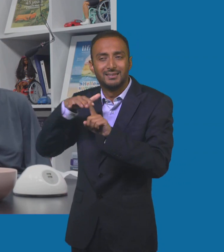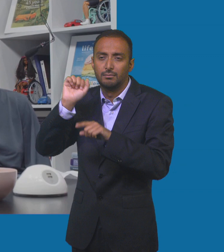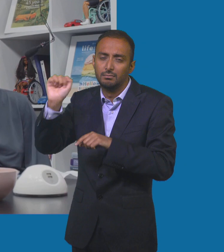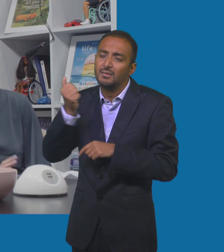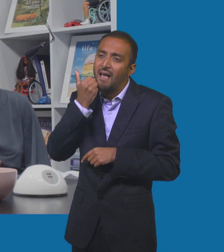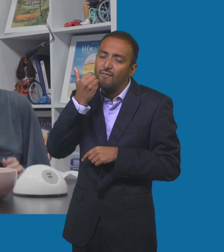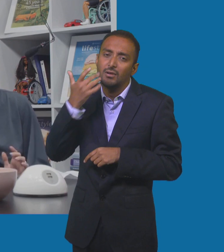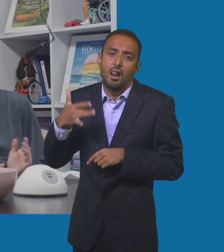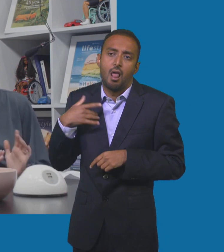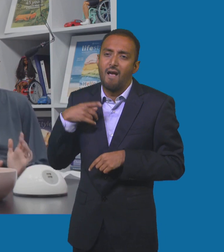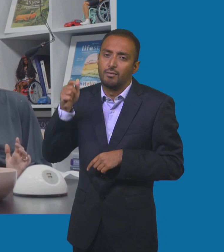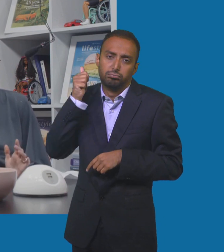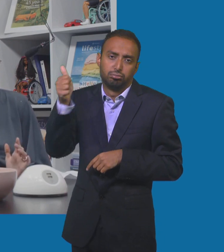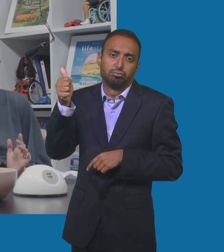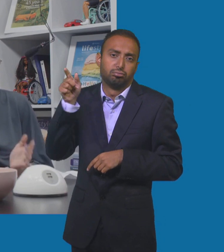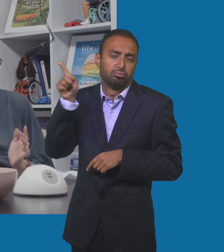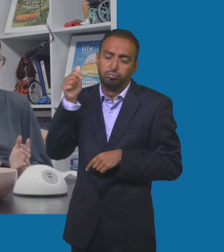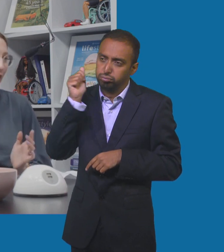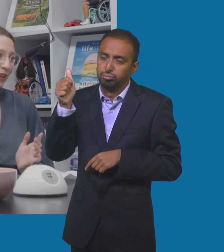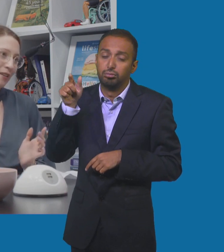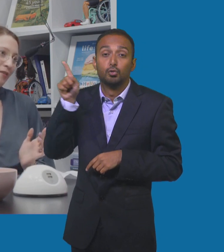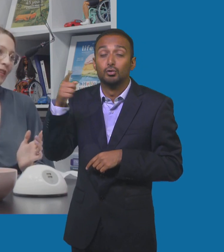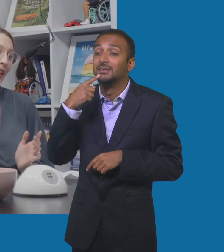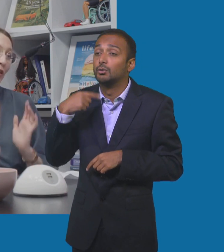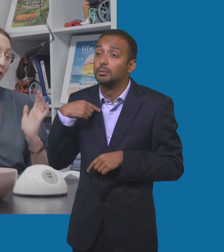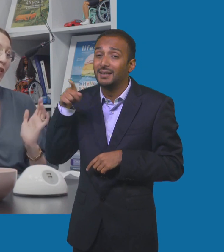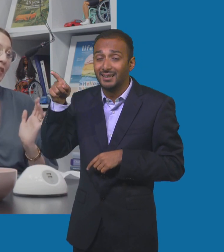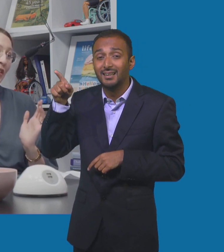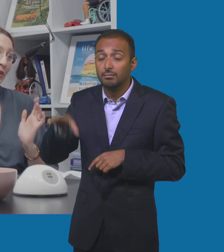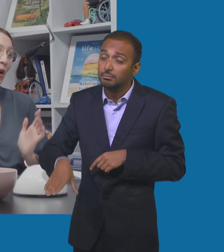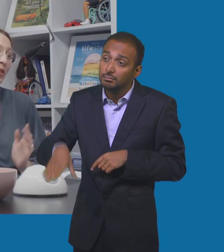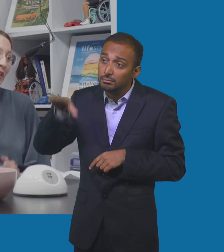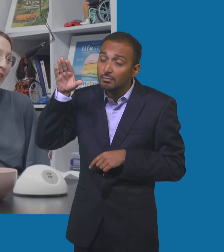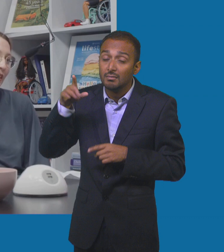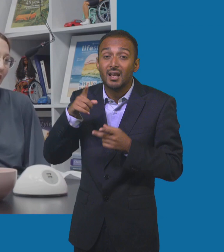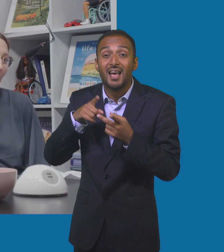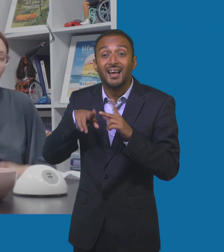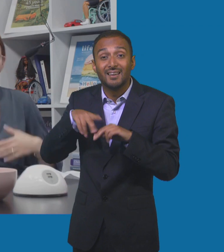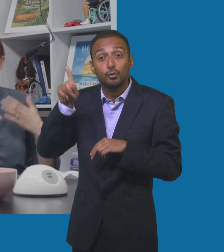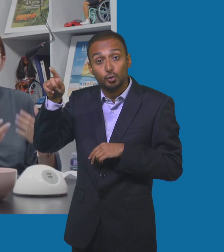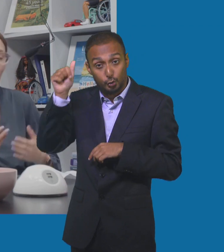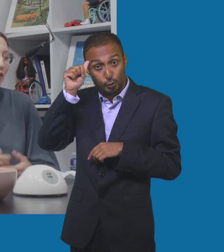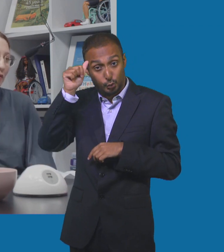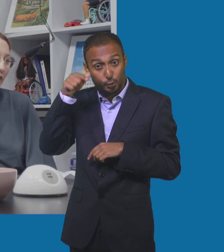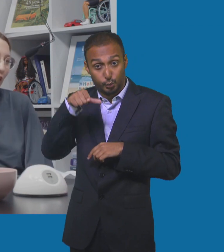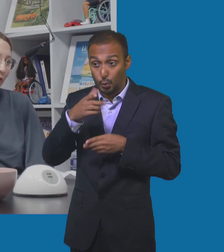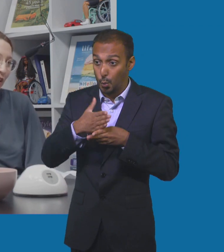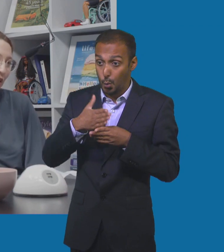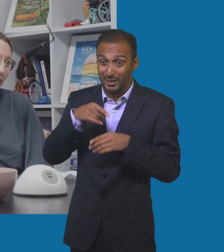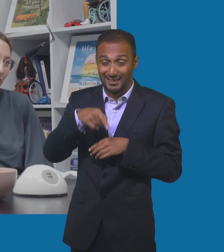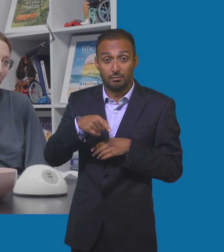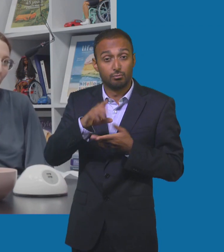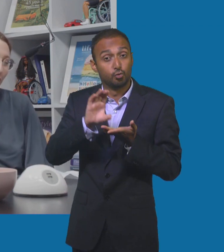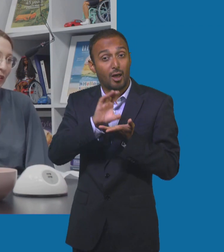life. And she always said to me when she was growing up, if she'd known working in the not-for-profit sector was an option, that's just something she would have loved